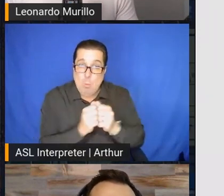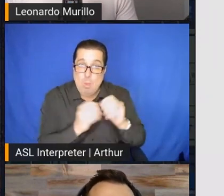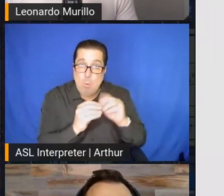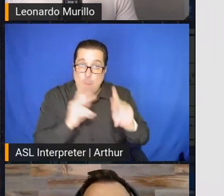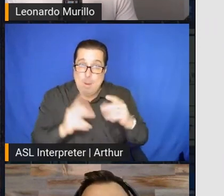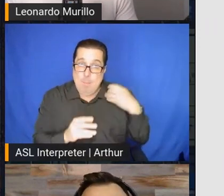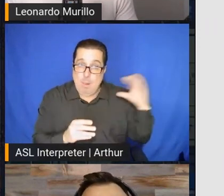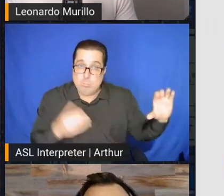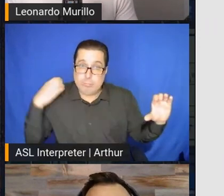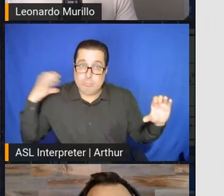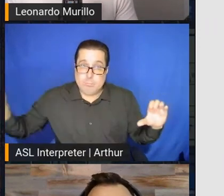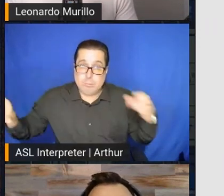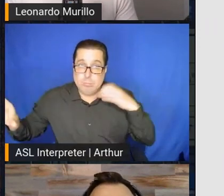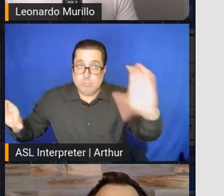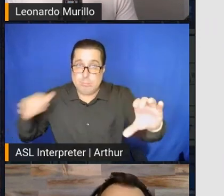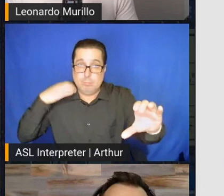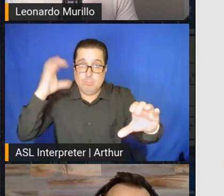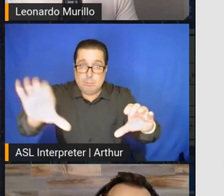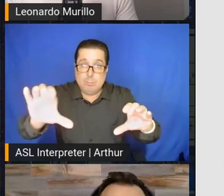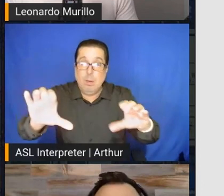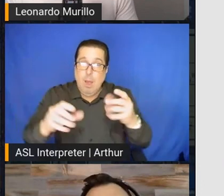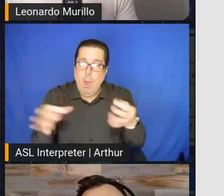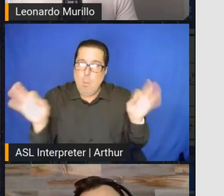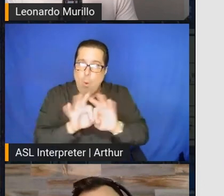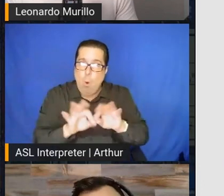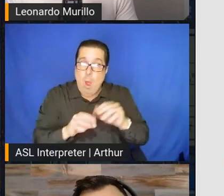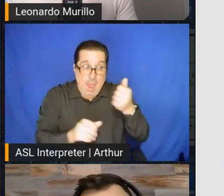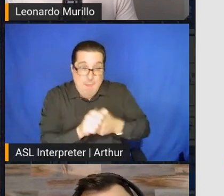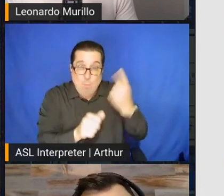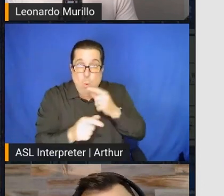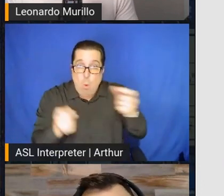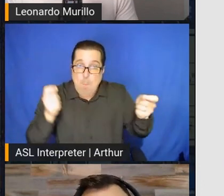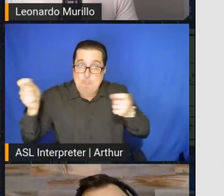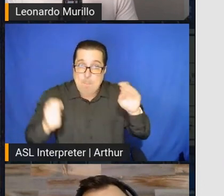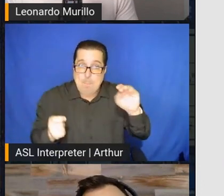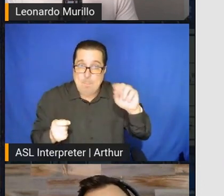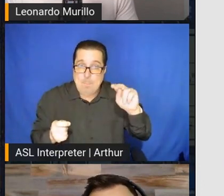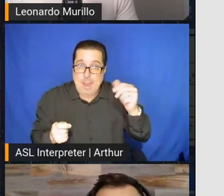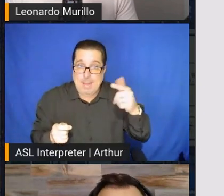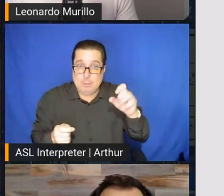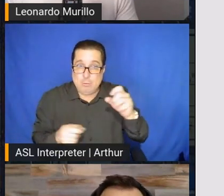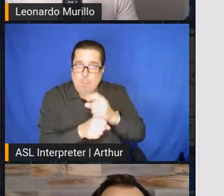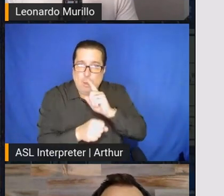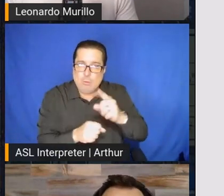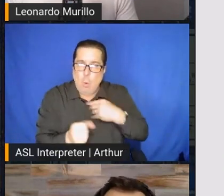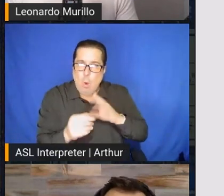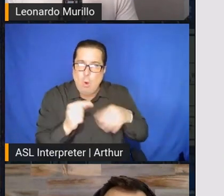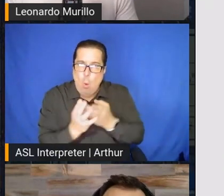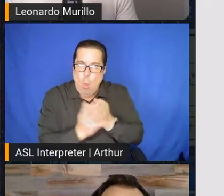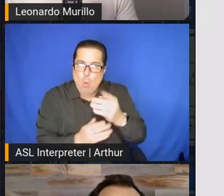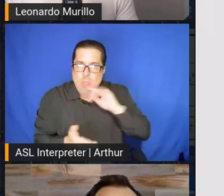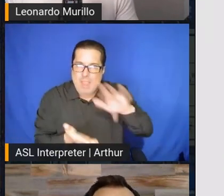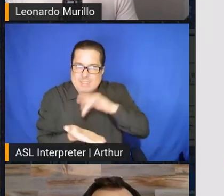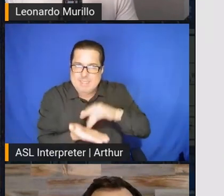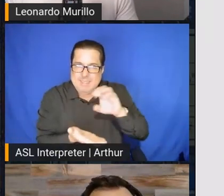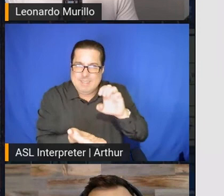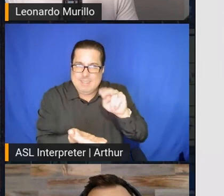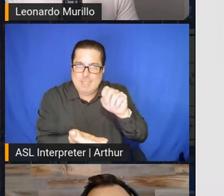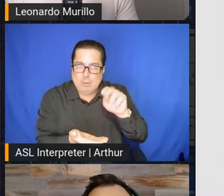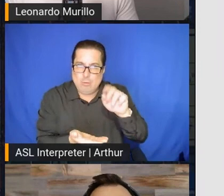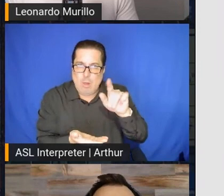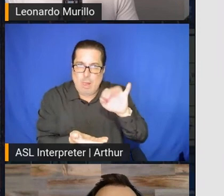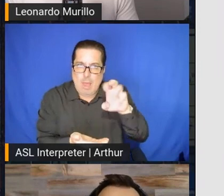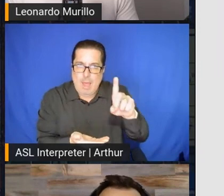similar patterns to be able to say like, hey, everyone who manages this, let's go through this centralized repo. This is where the state is. This is